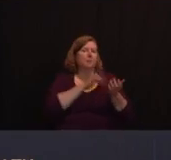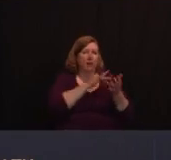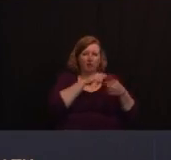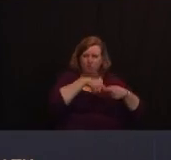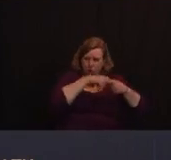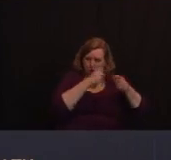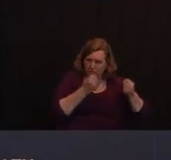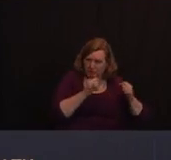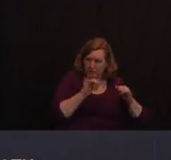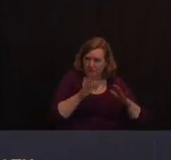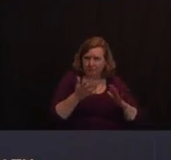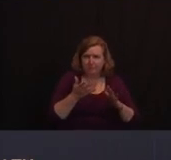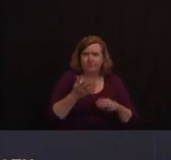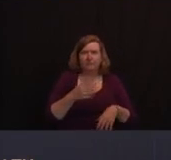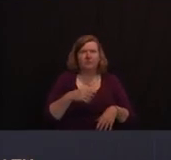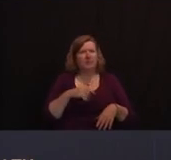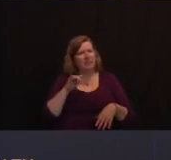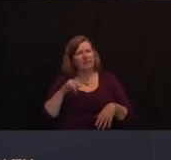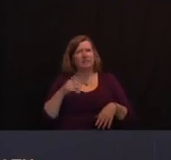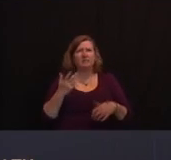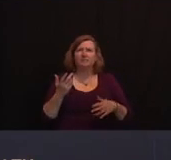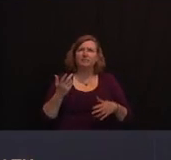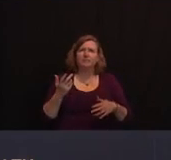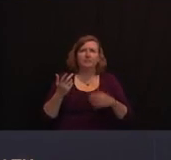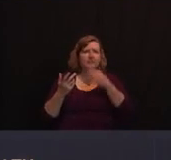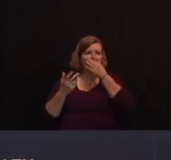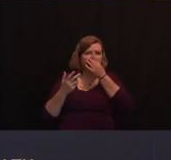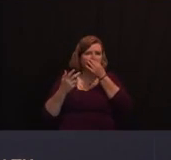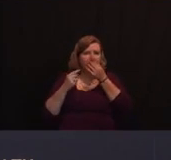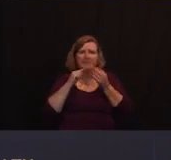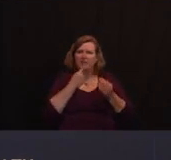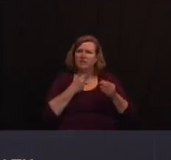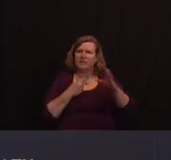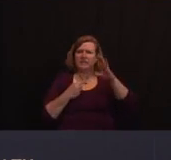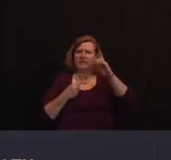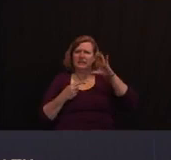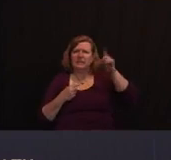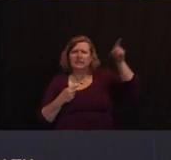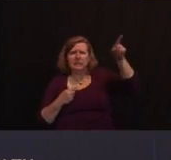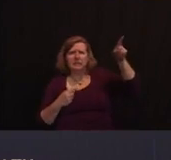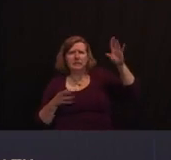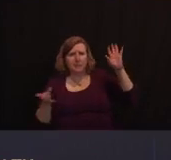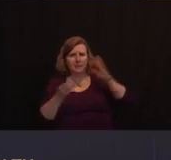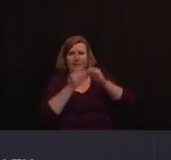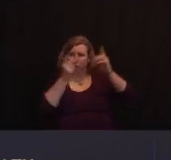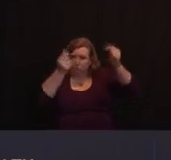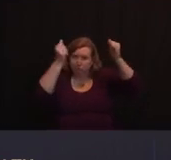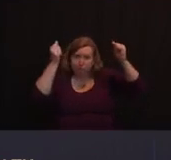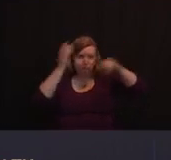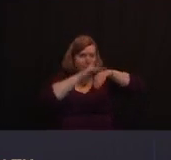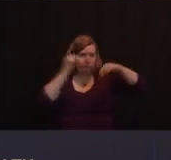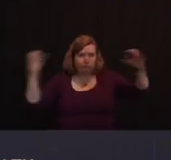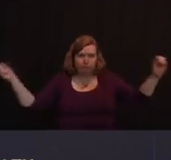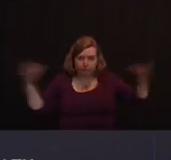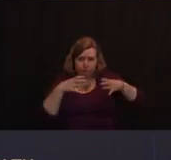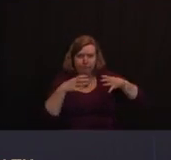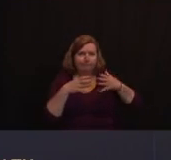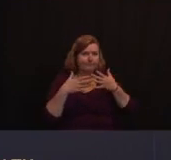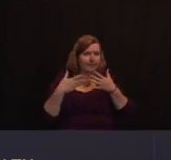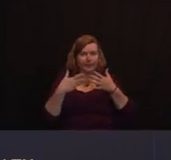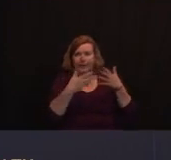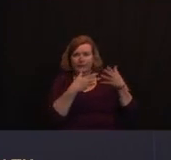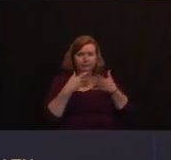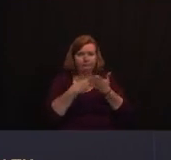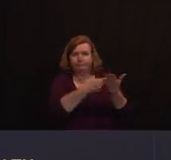significant is this that the CDC is meeting so quickly, the advisory committee today, and when do you think we would get some kind of